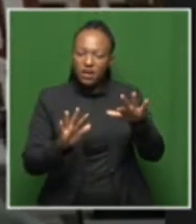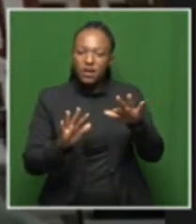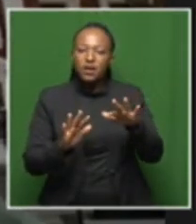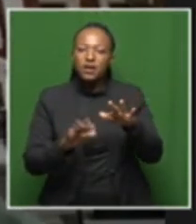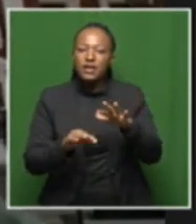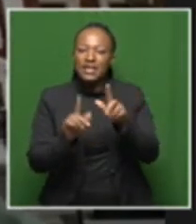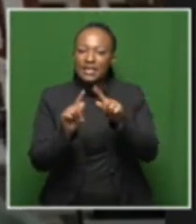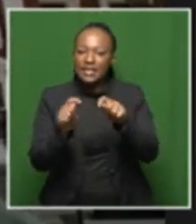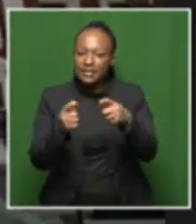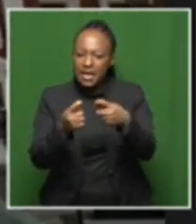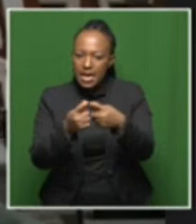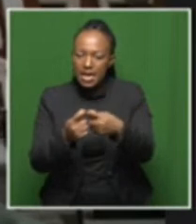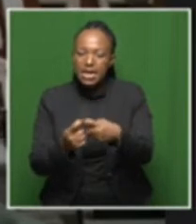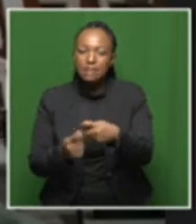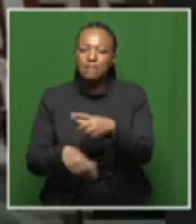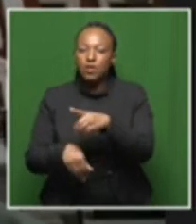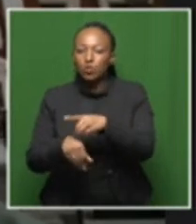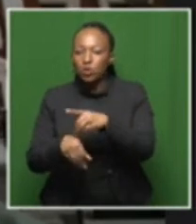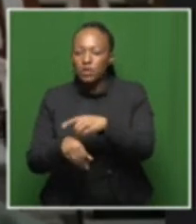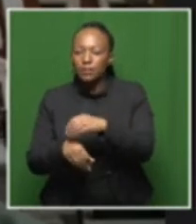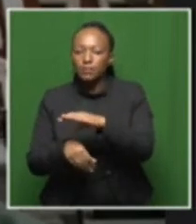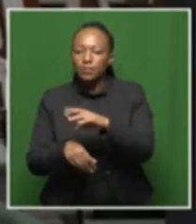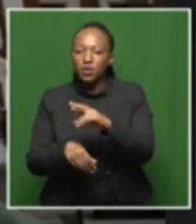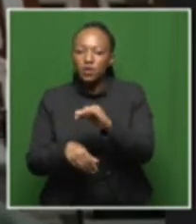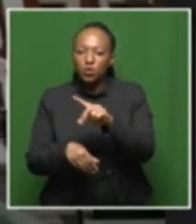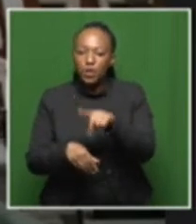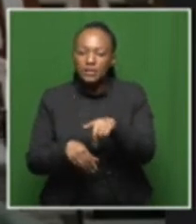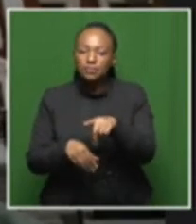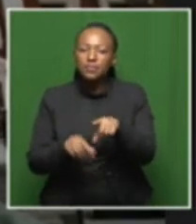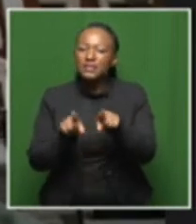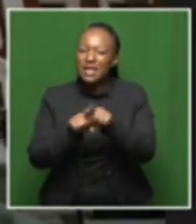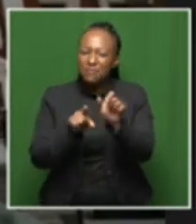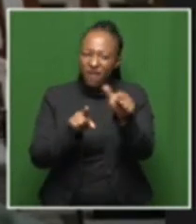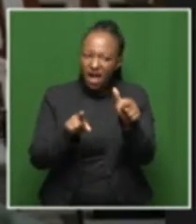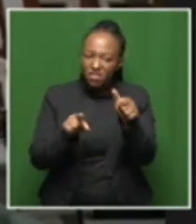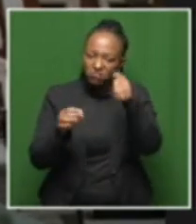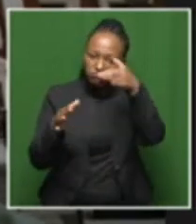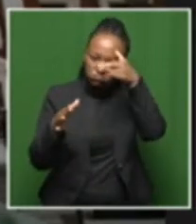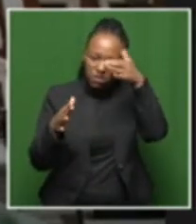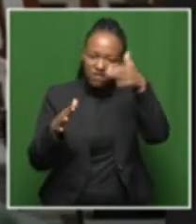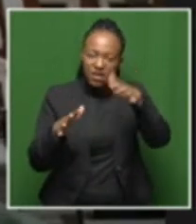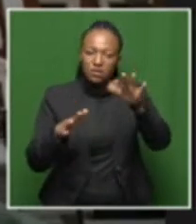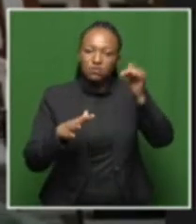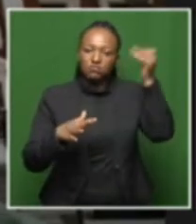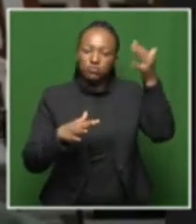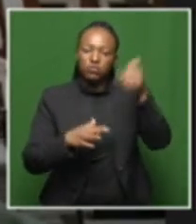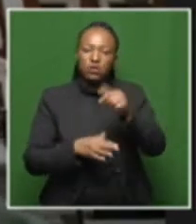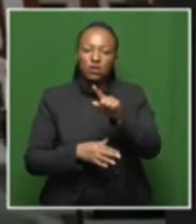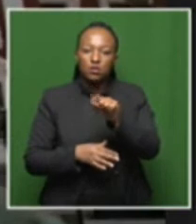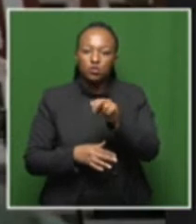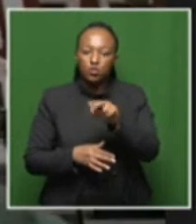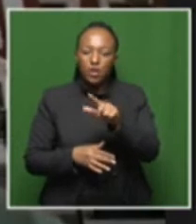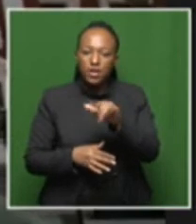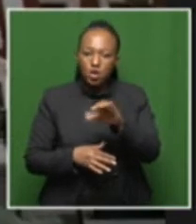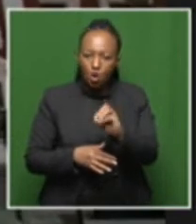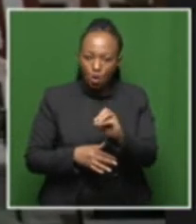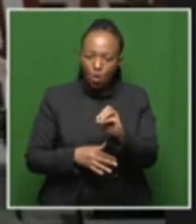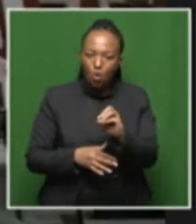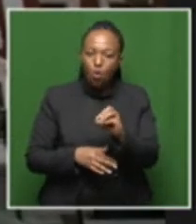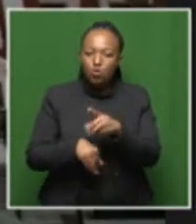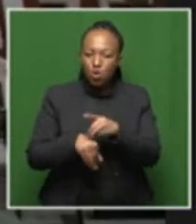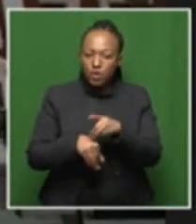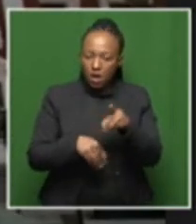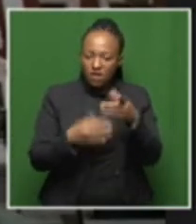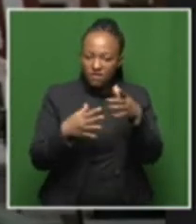and other experts who have been on the panel, Prof. Tulio de Oliveira.